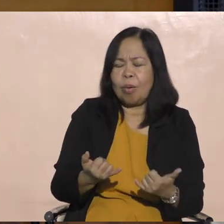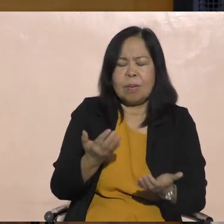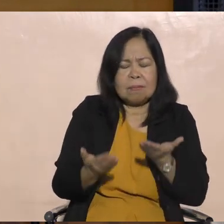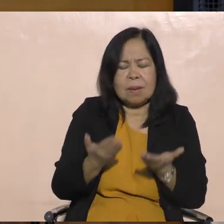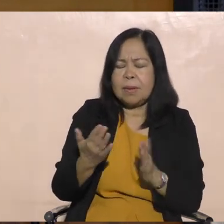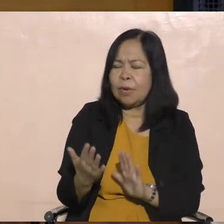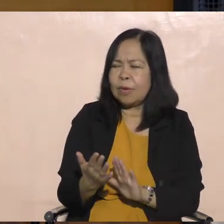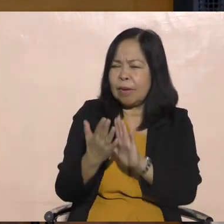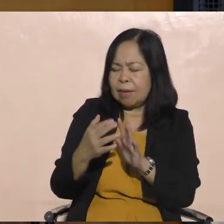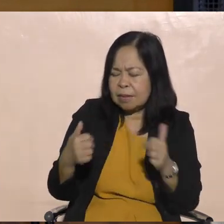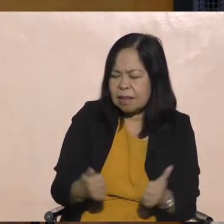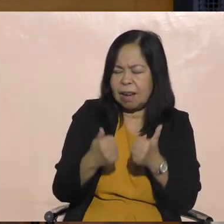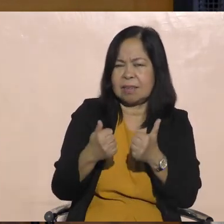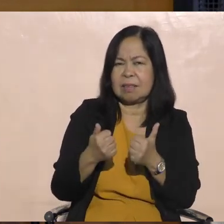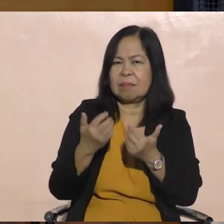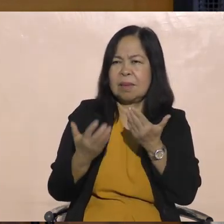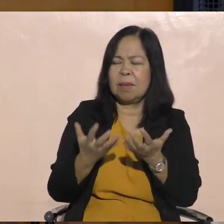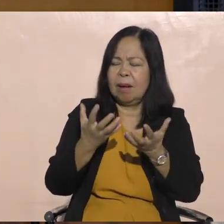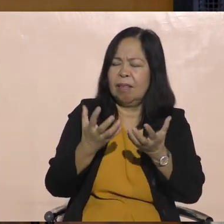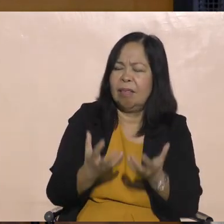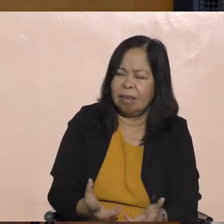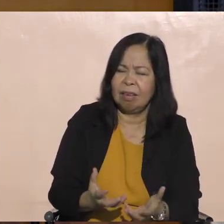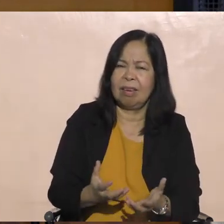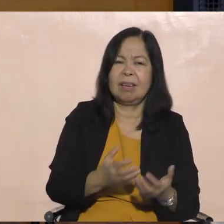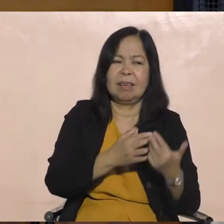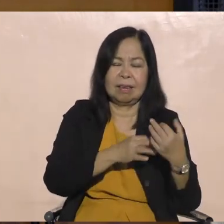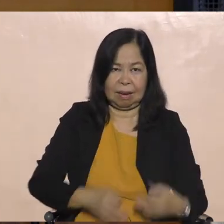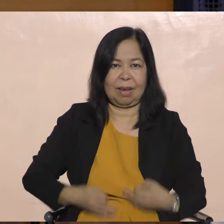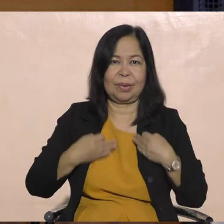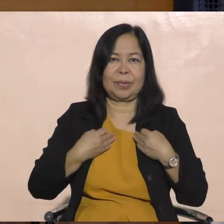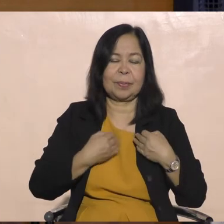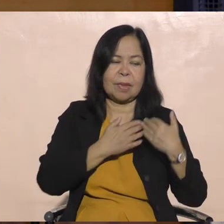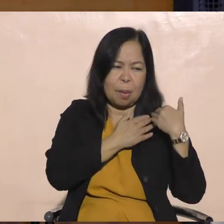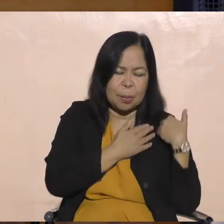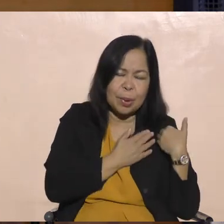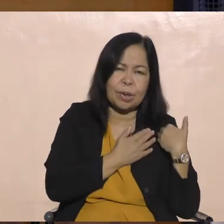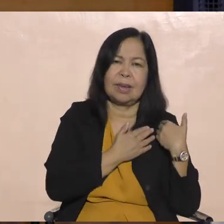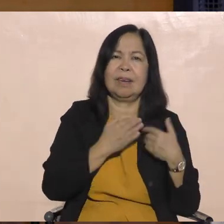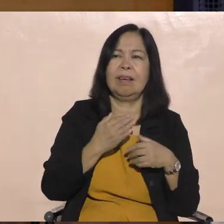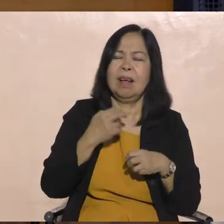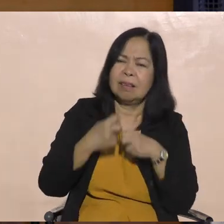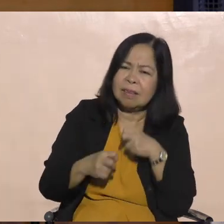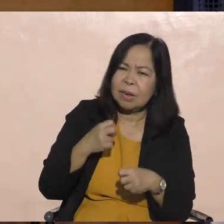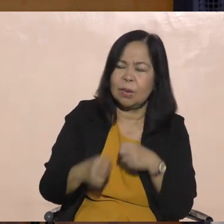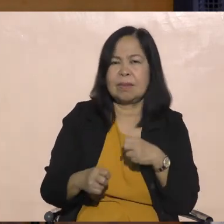kalisod, unsa man kabugat, unsa man kasakit, mga